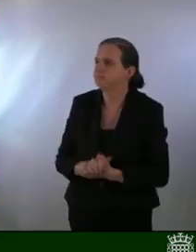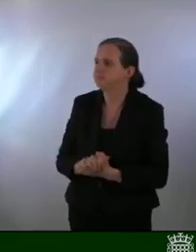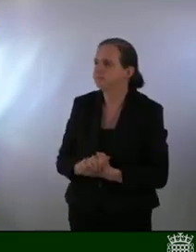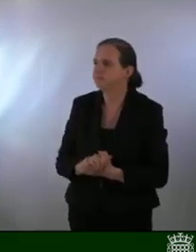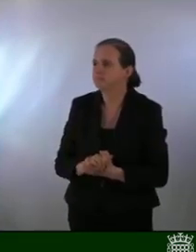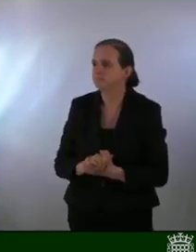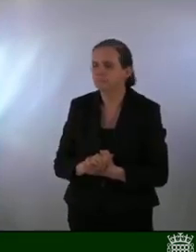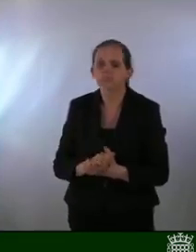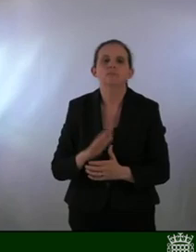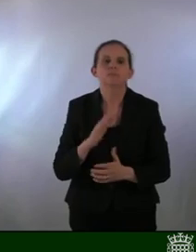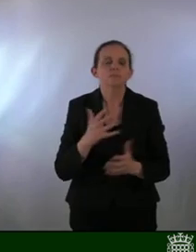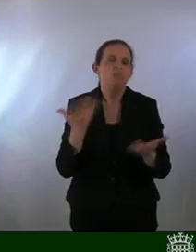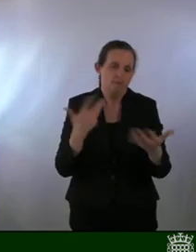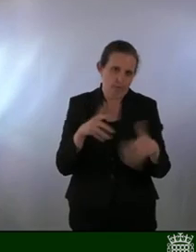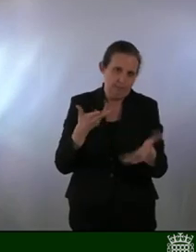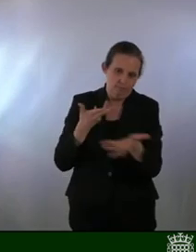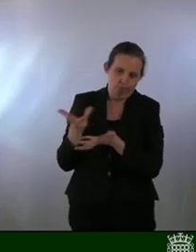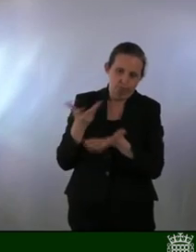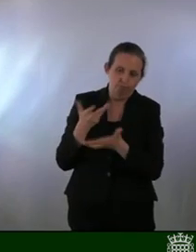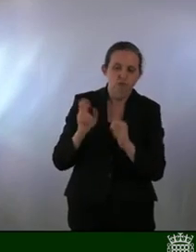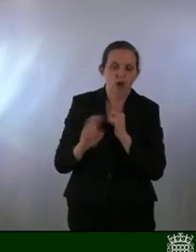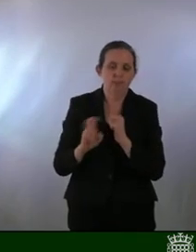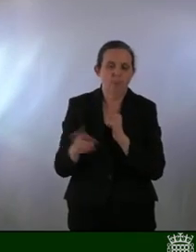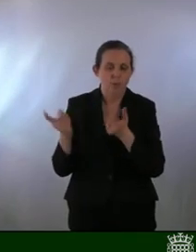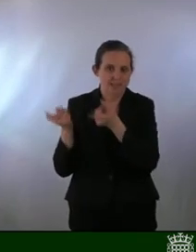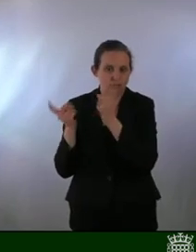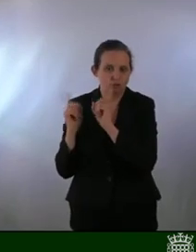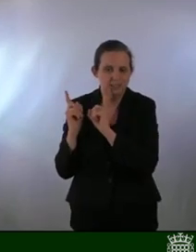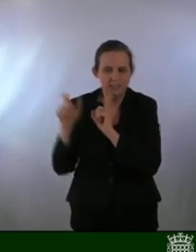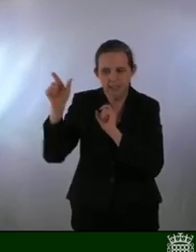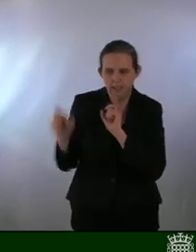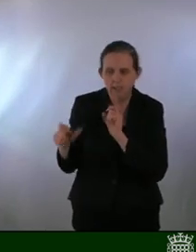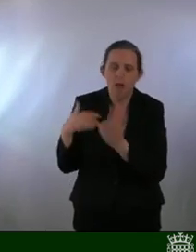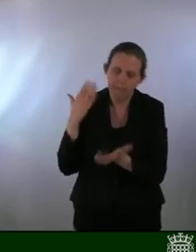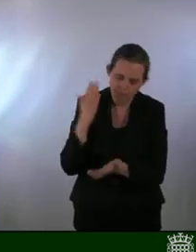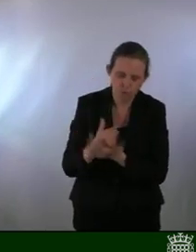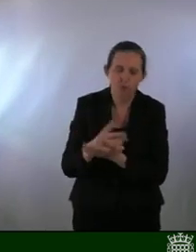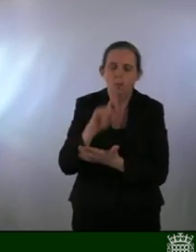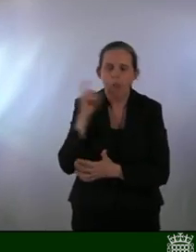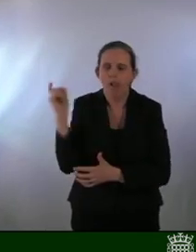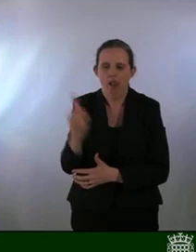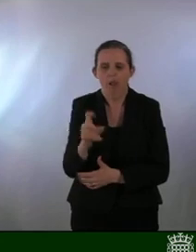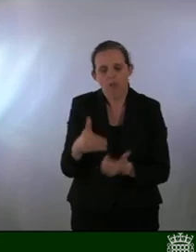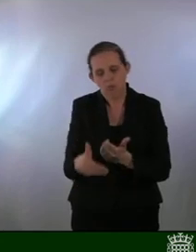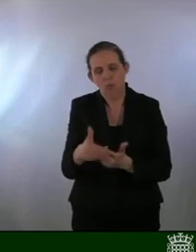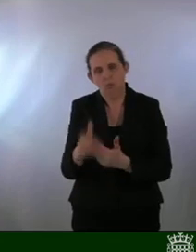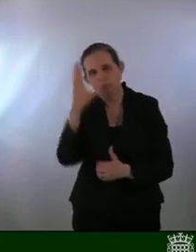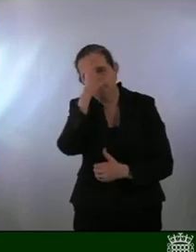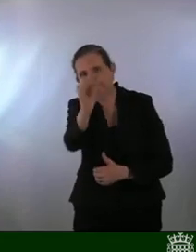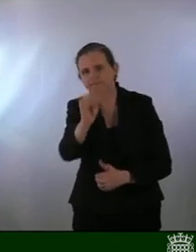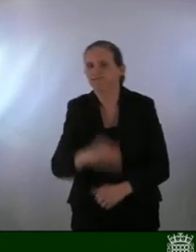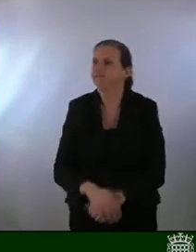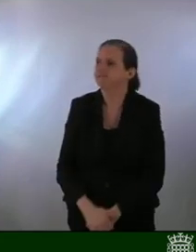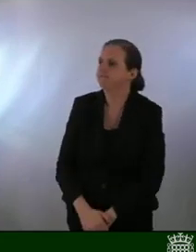I discussed with my right honourable friend, the Transport Secretary, who I'm sure will be coming to the House sooner rather than later. Tim